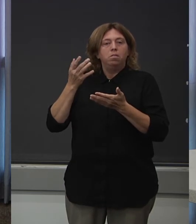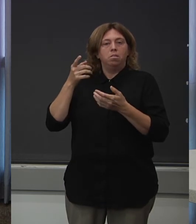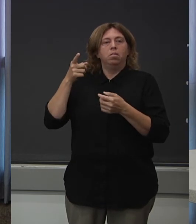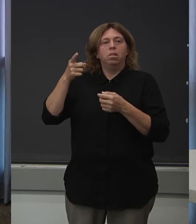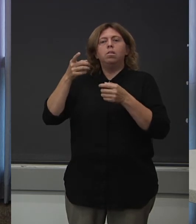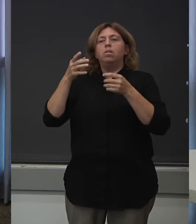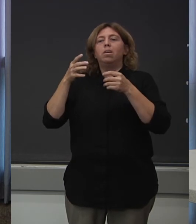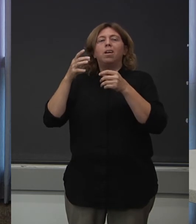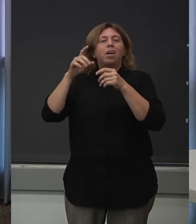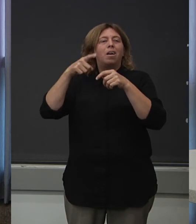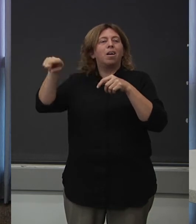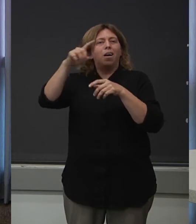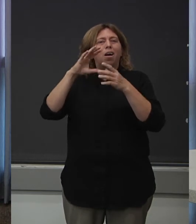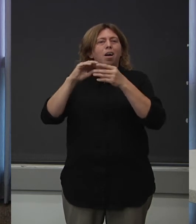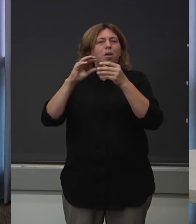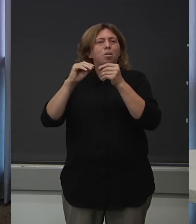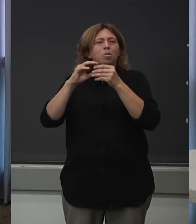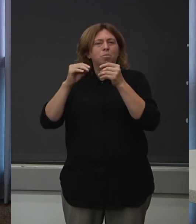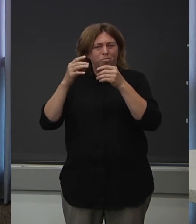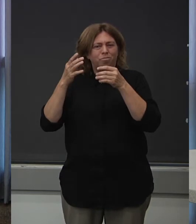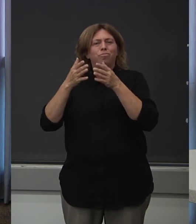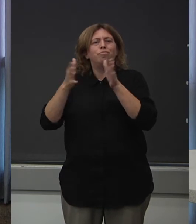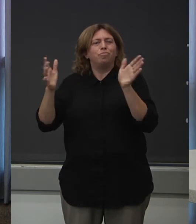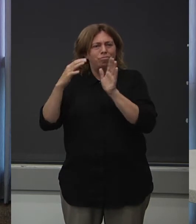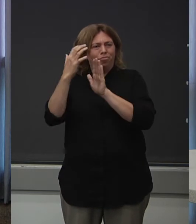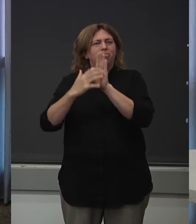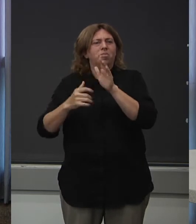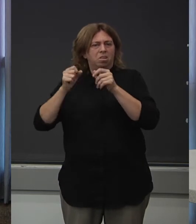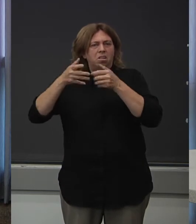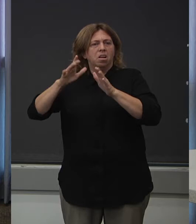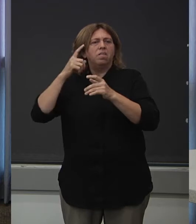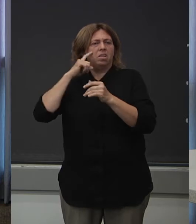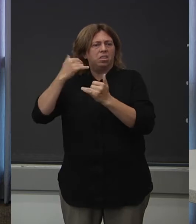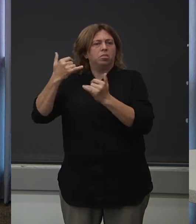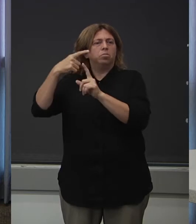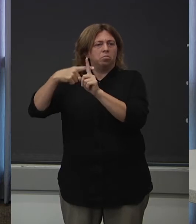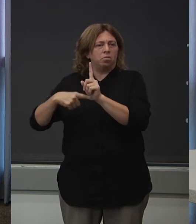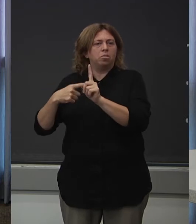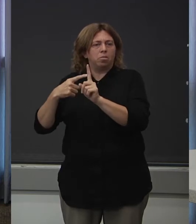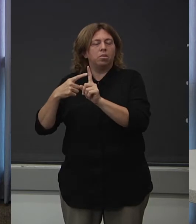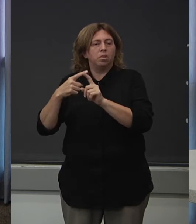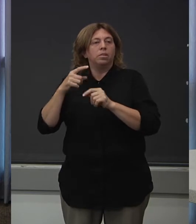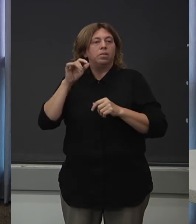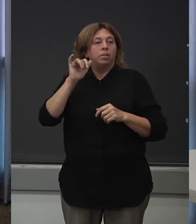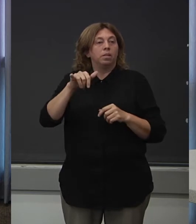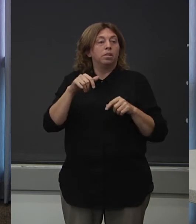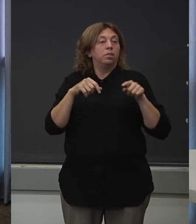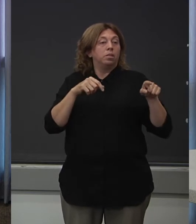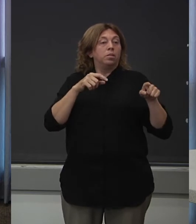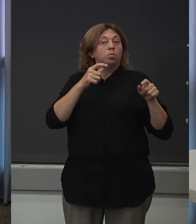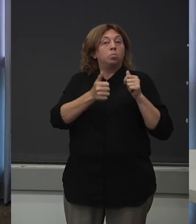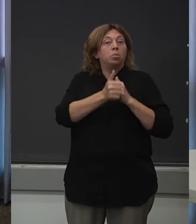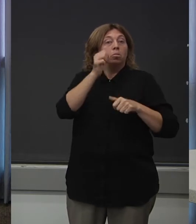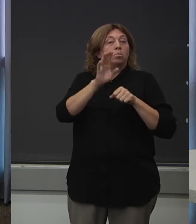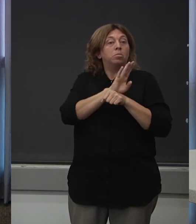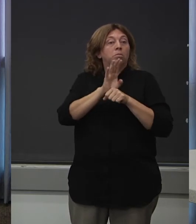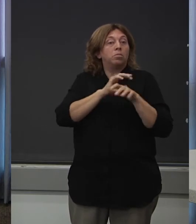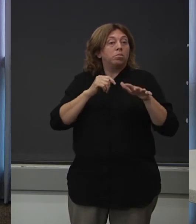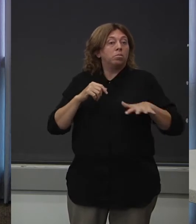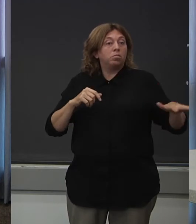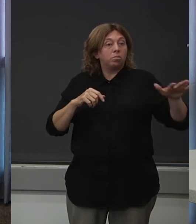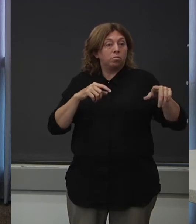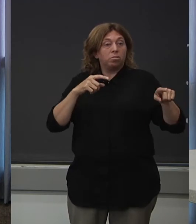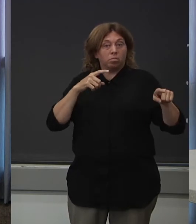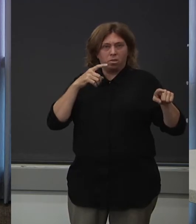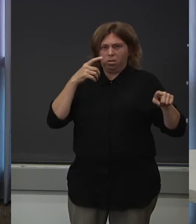And it's important to recognize that this doesn't, for most businesses, represent a dramatic change in what's expected of them.